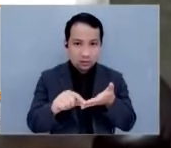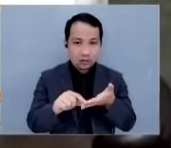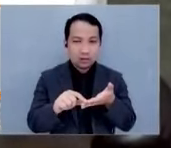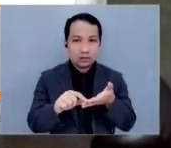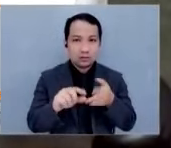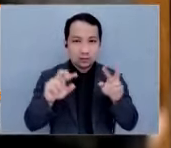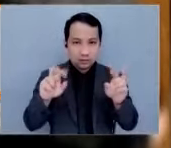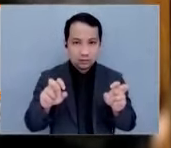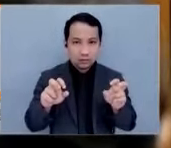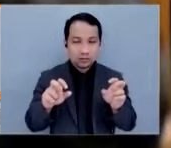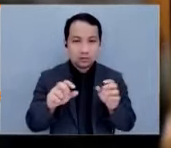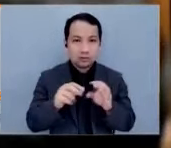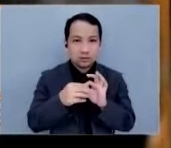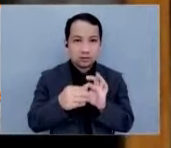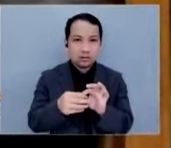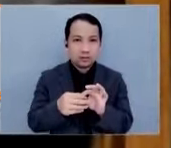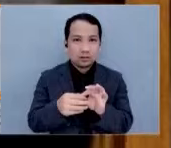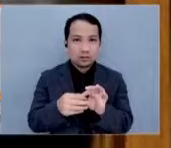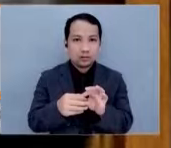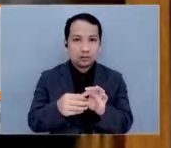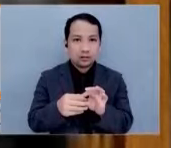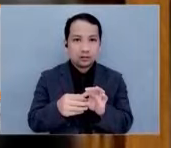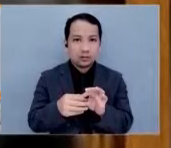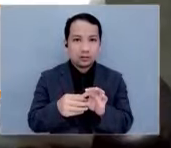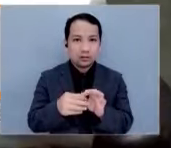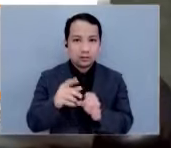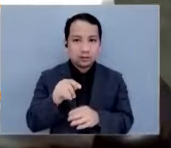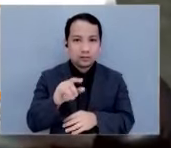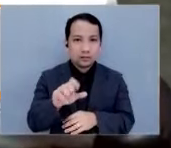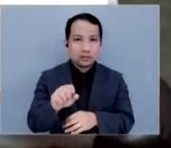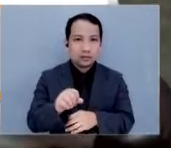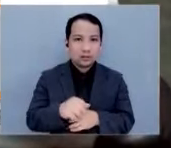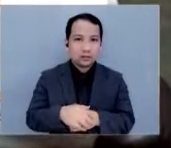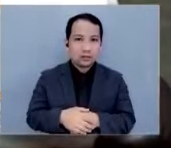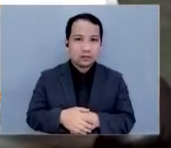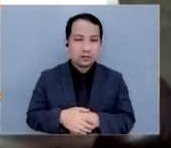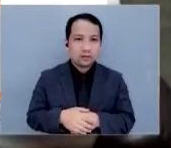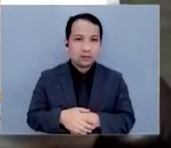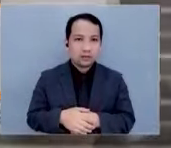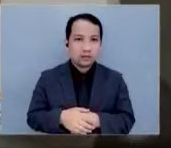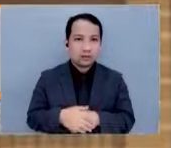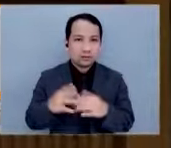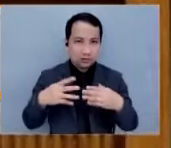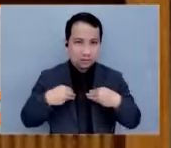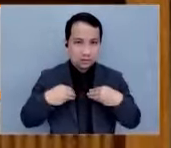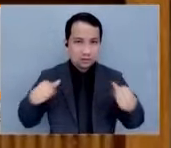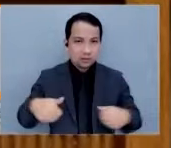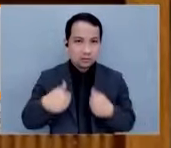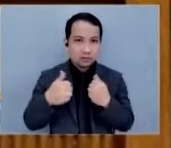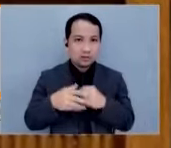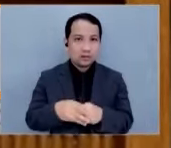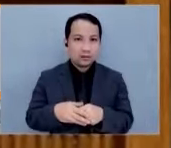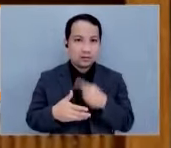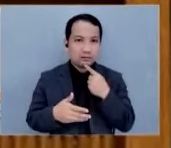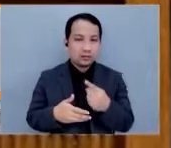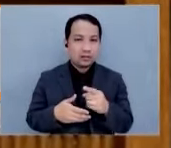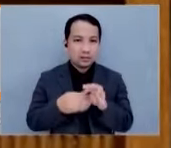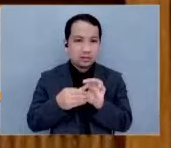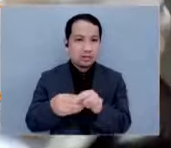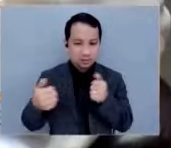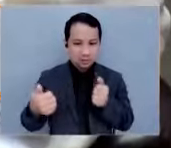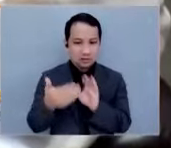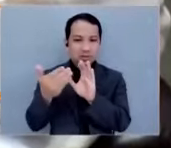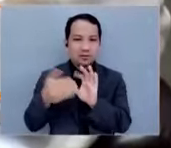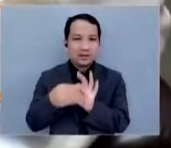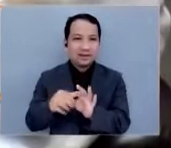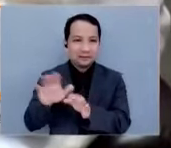or a phrase there, till death do us part. Wala po. I will accept the challenge, Mr. Speaker. Tinapatan din ni Marcoleta